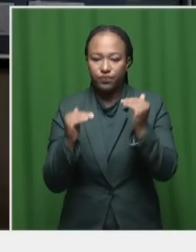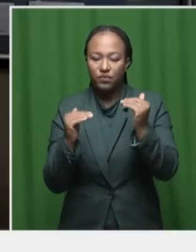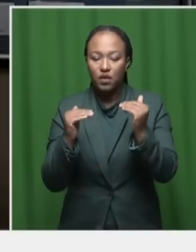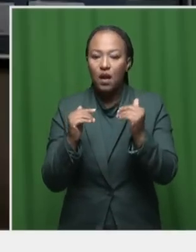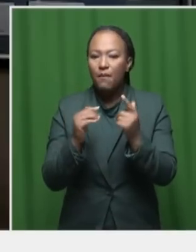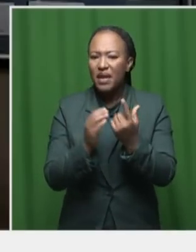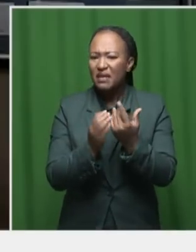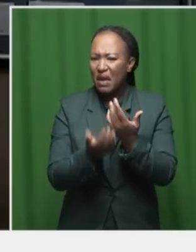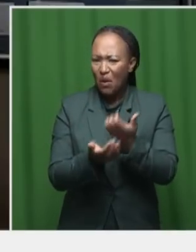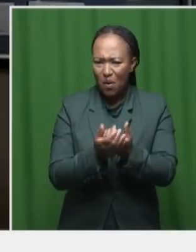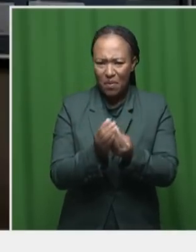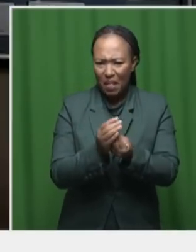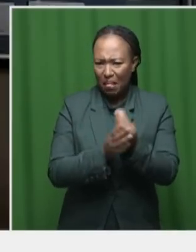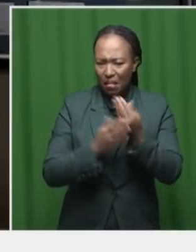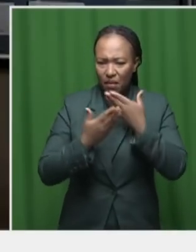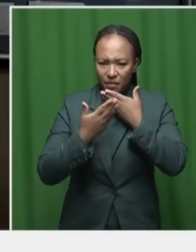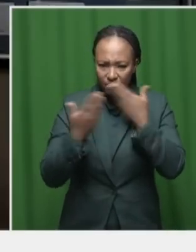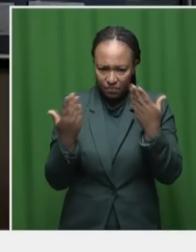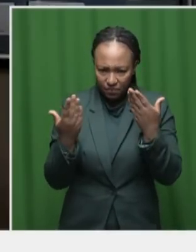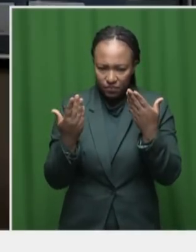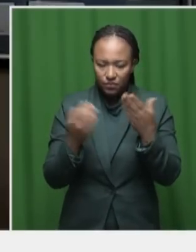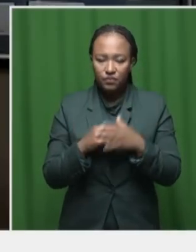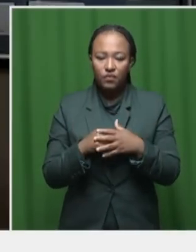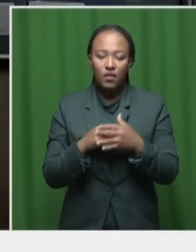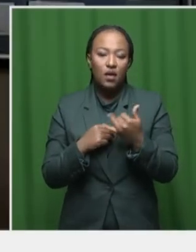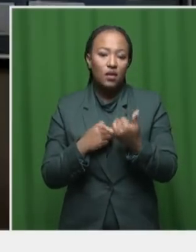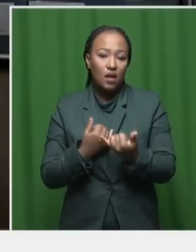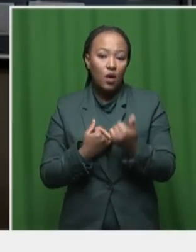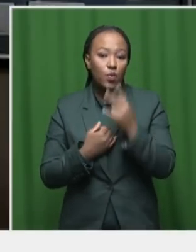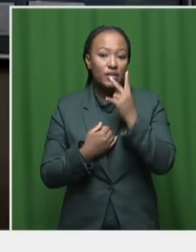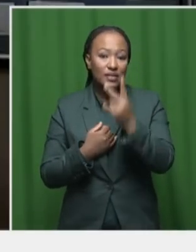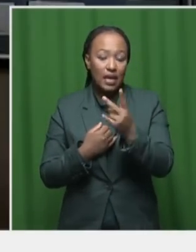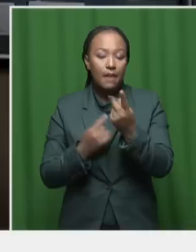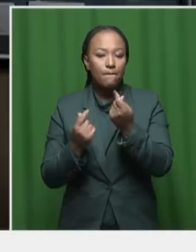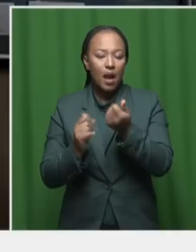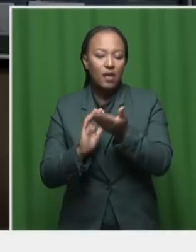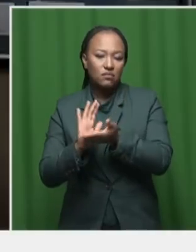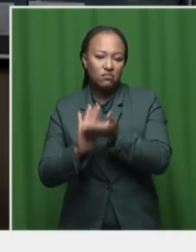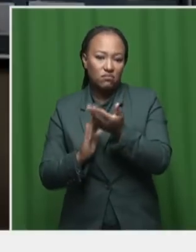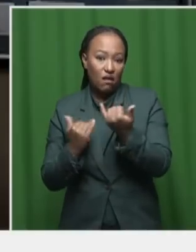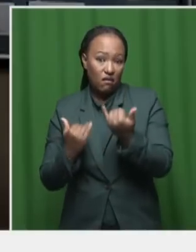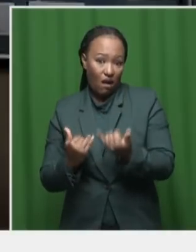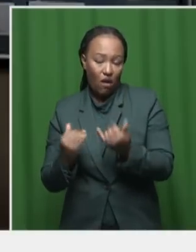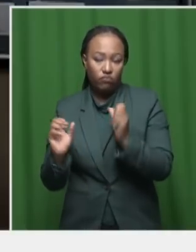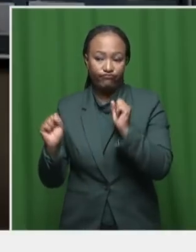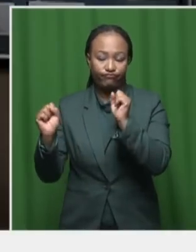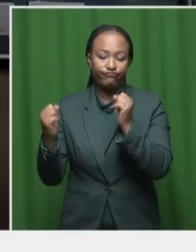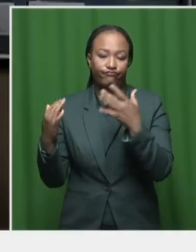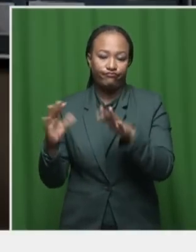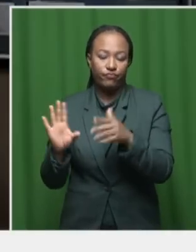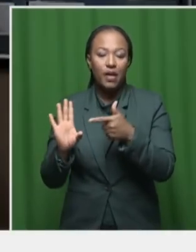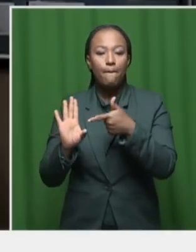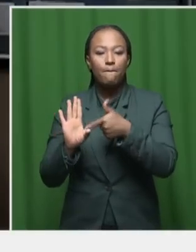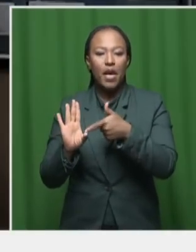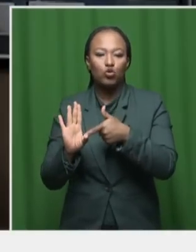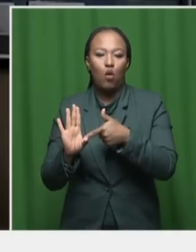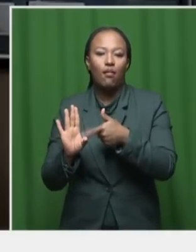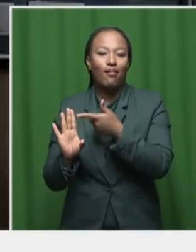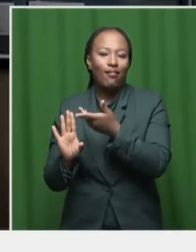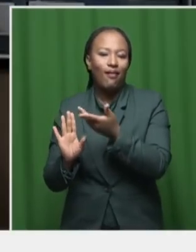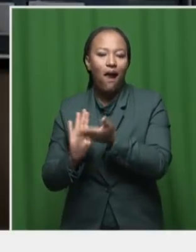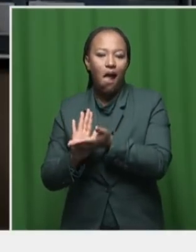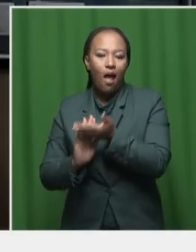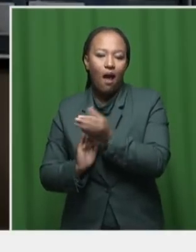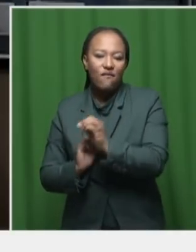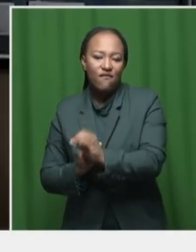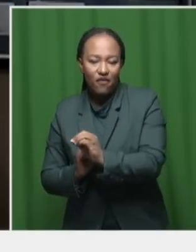growing. And now what we're seeing certain prices are going up, like, for example, you just referred to the energy prices. In the case of petrol price, for